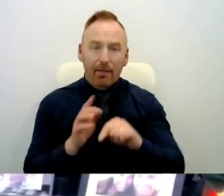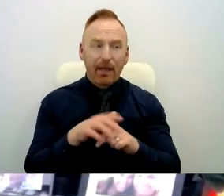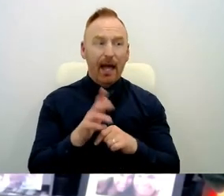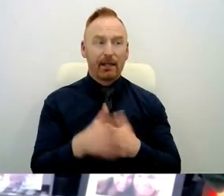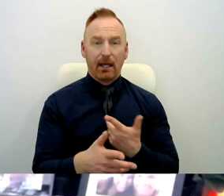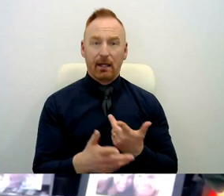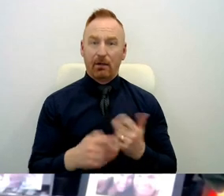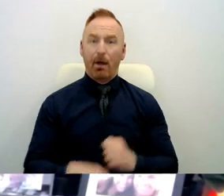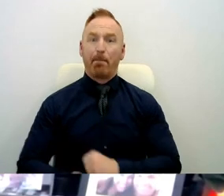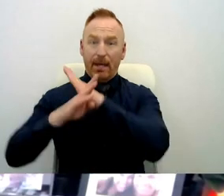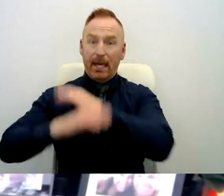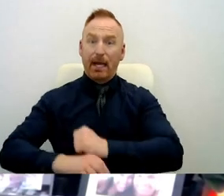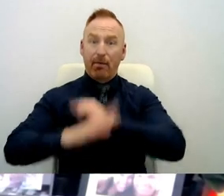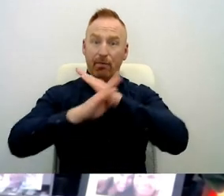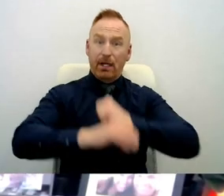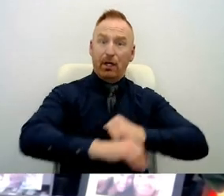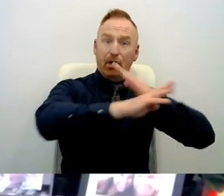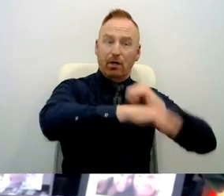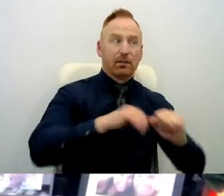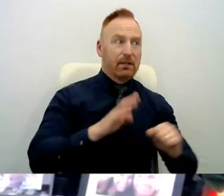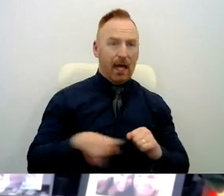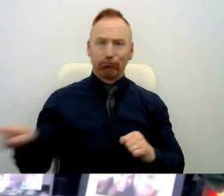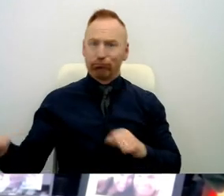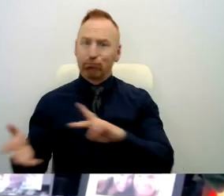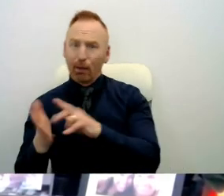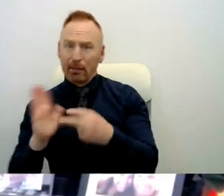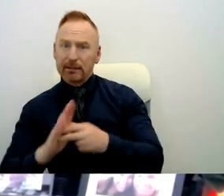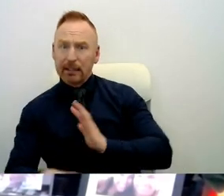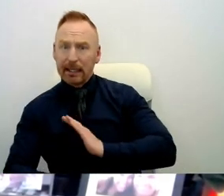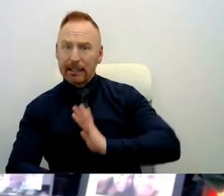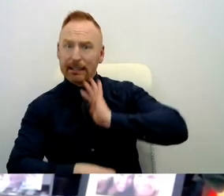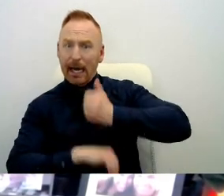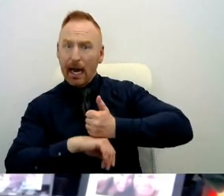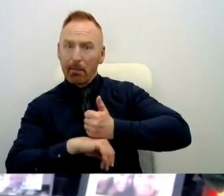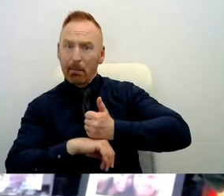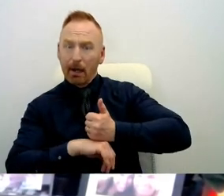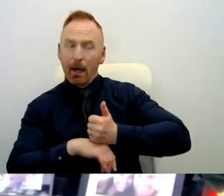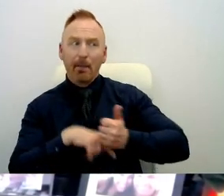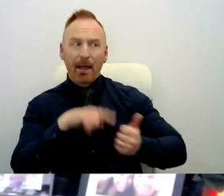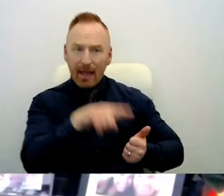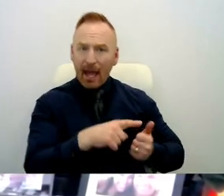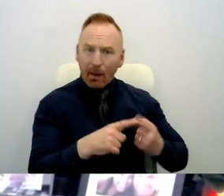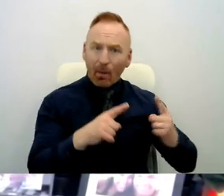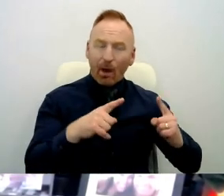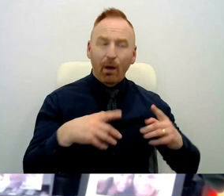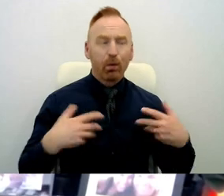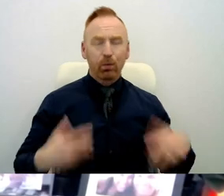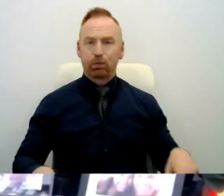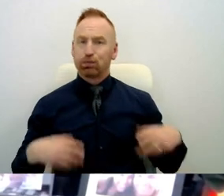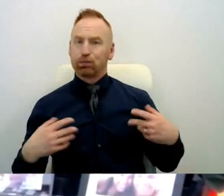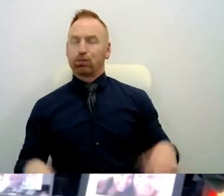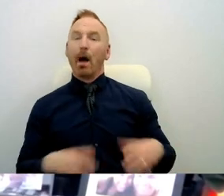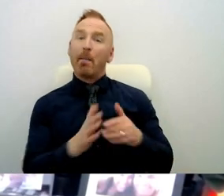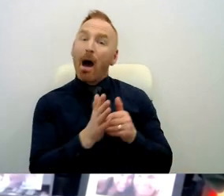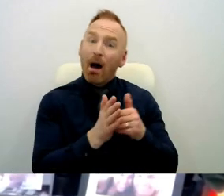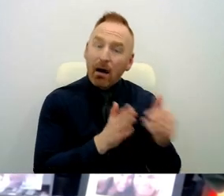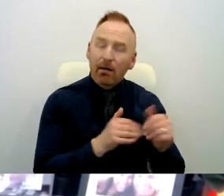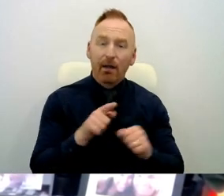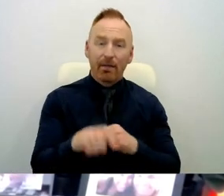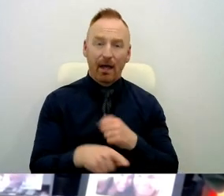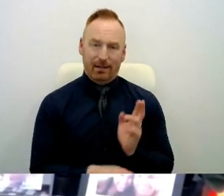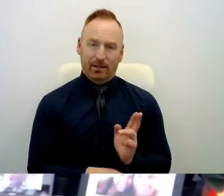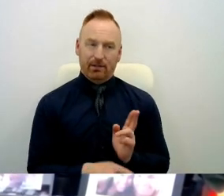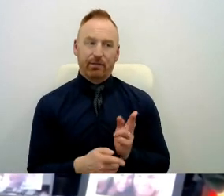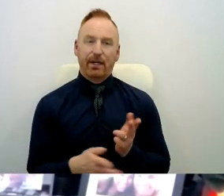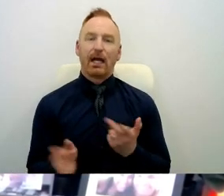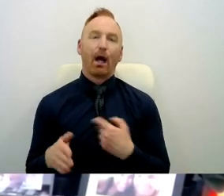persist despite all of the barriers that were intentionally placed in our way is remarkable. And it's too often those parts